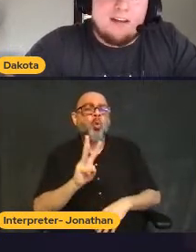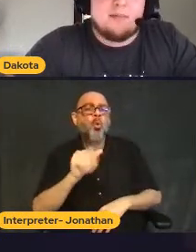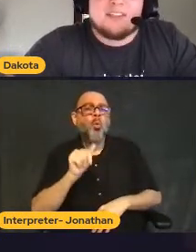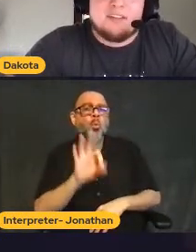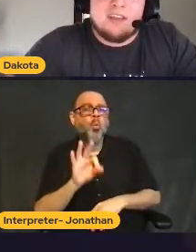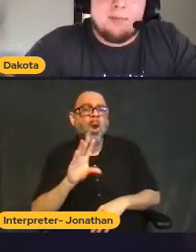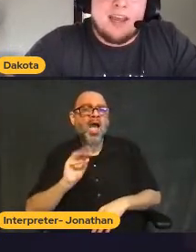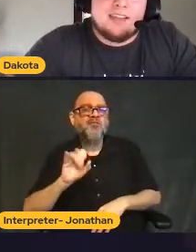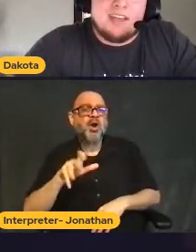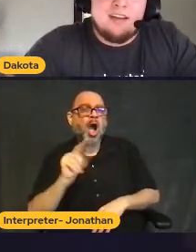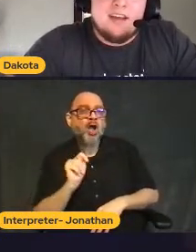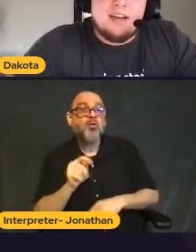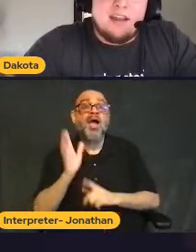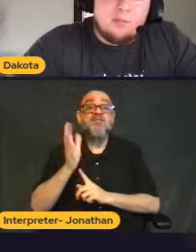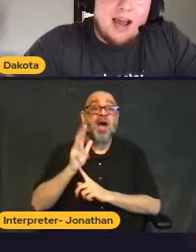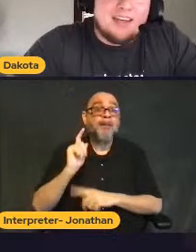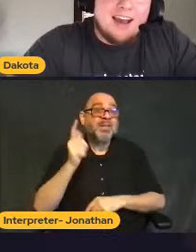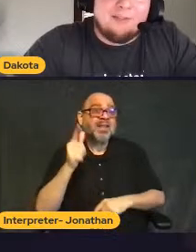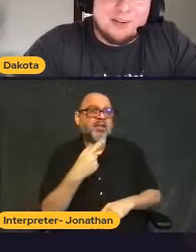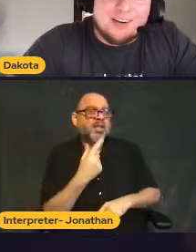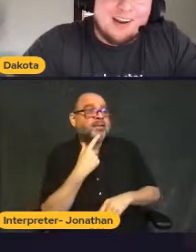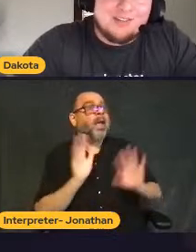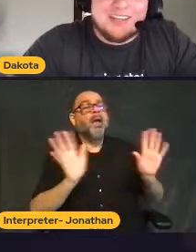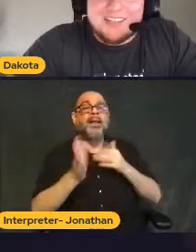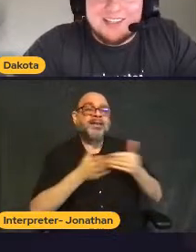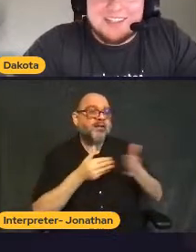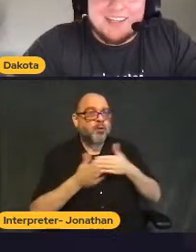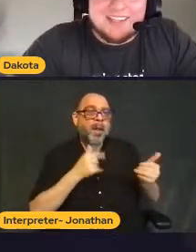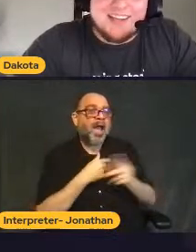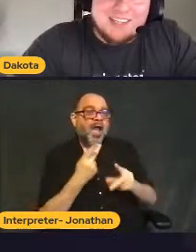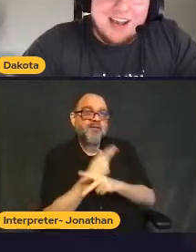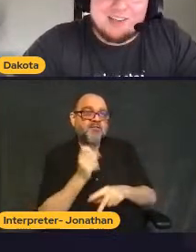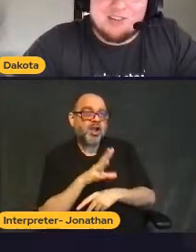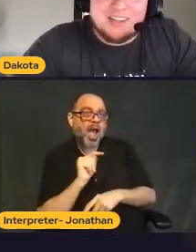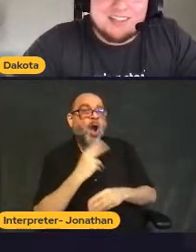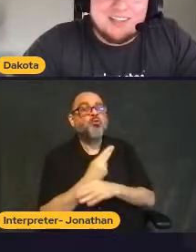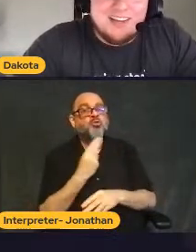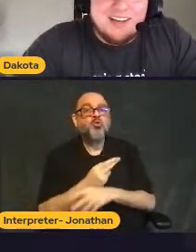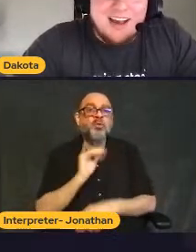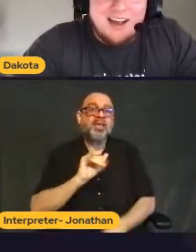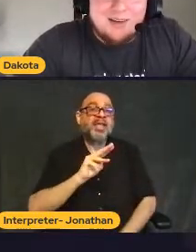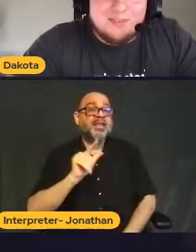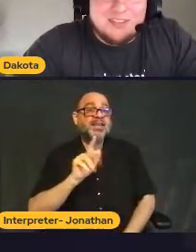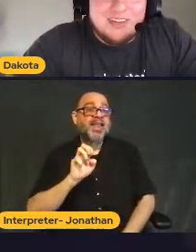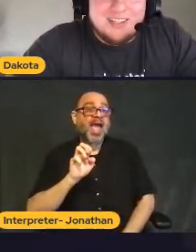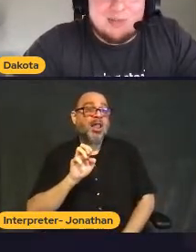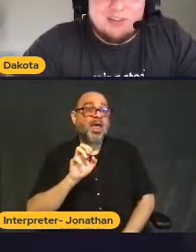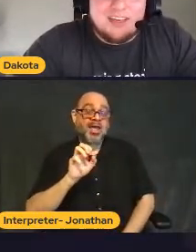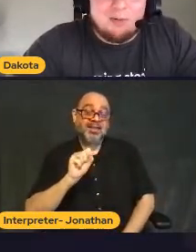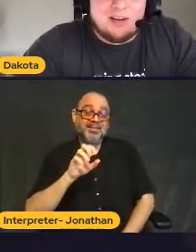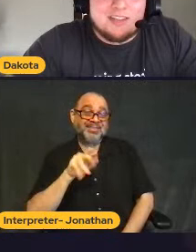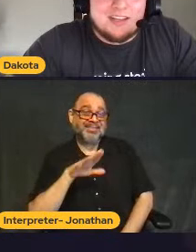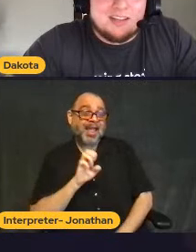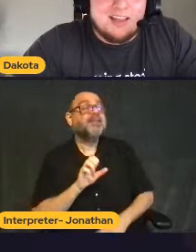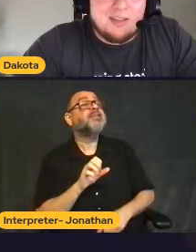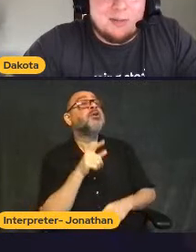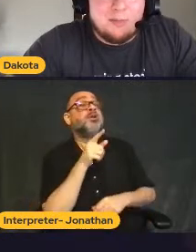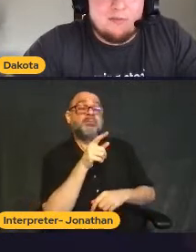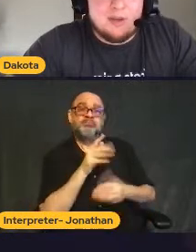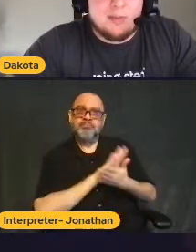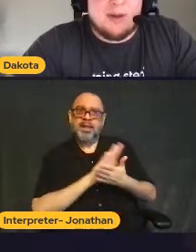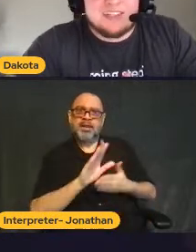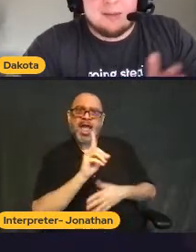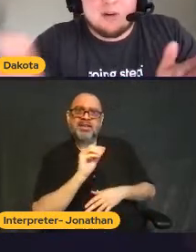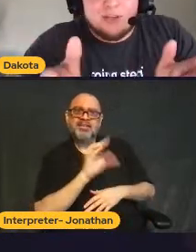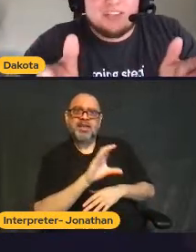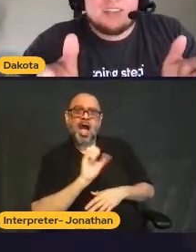the moment. And 5 minutes later, they come back and they say, never mind, I figured it out using IntelliSense, nice doc strings. So it's just one thing where it's like